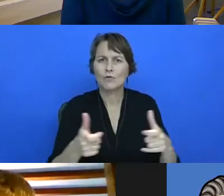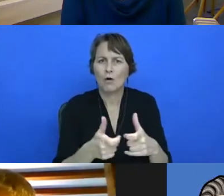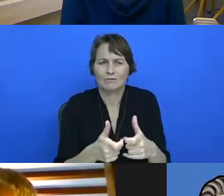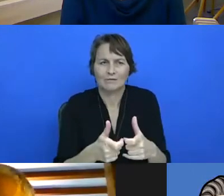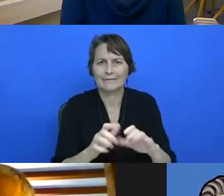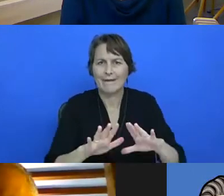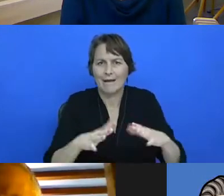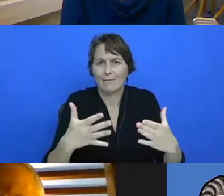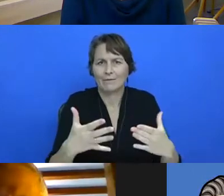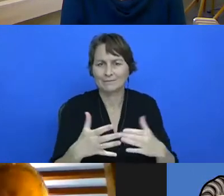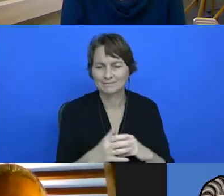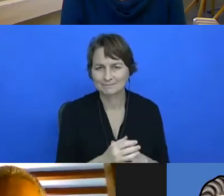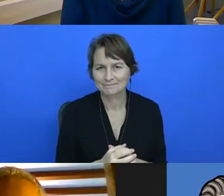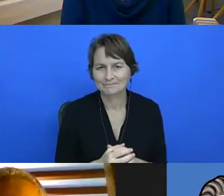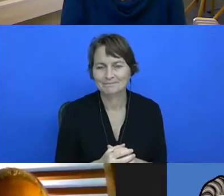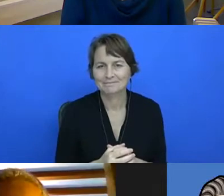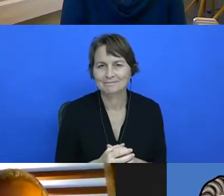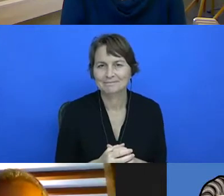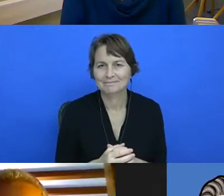conference? And